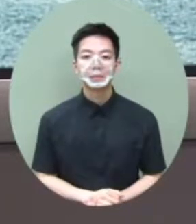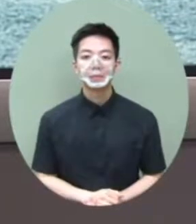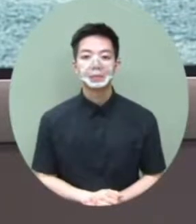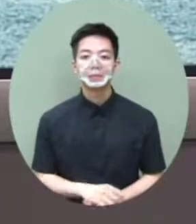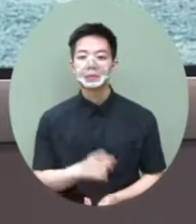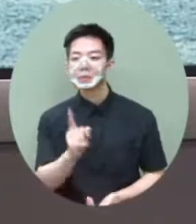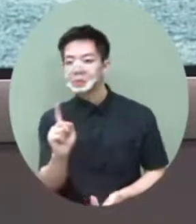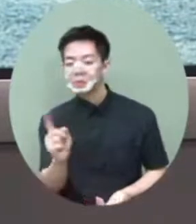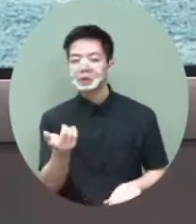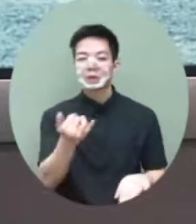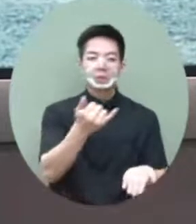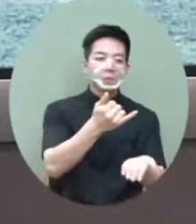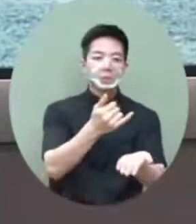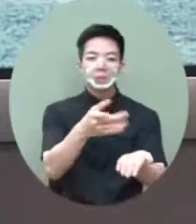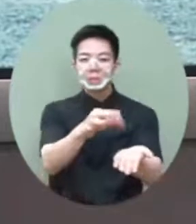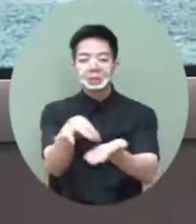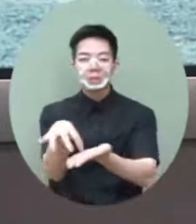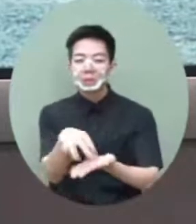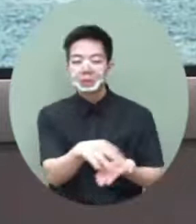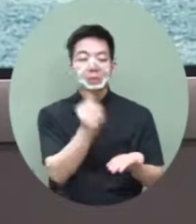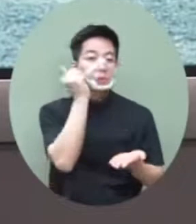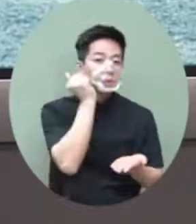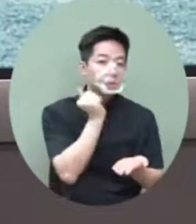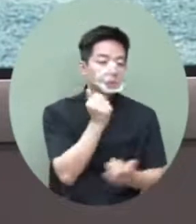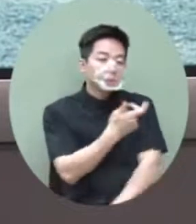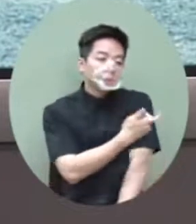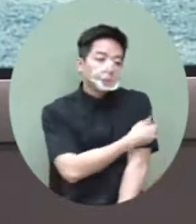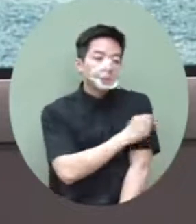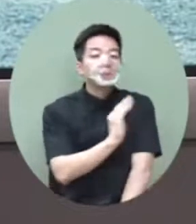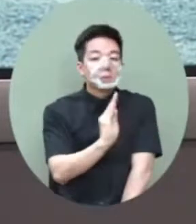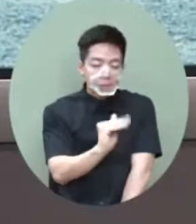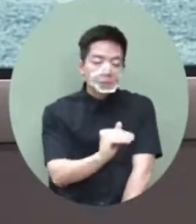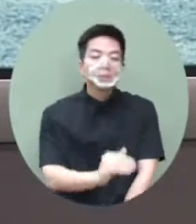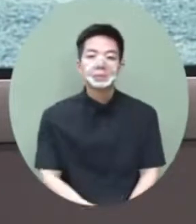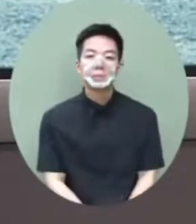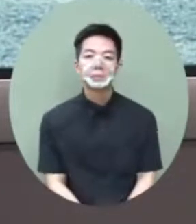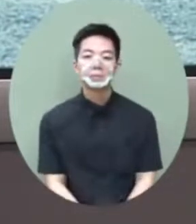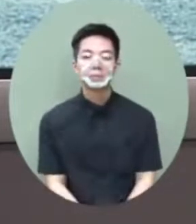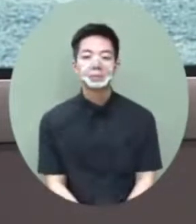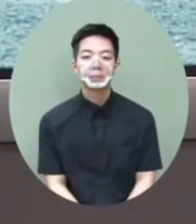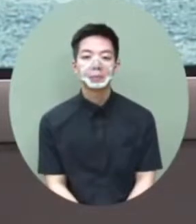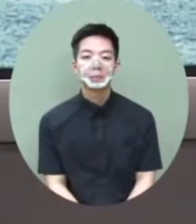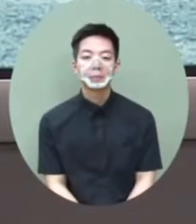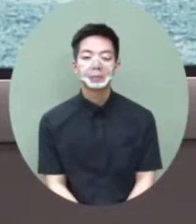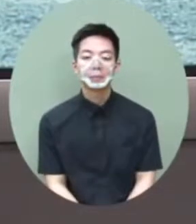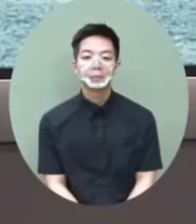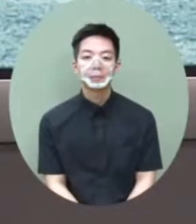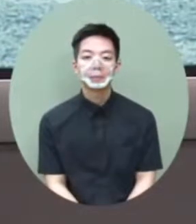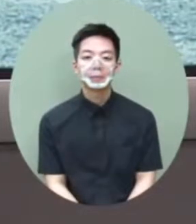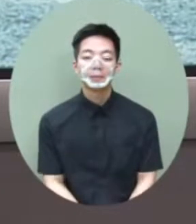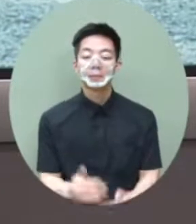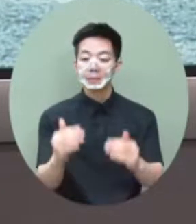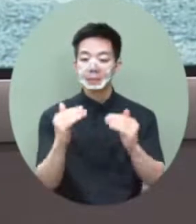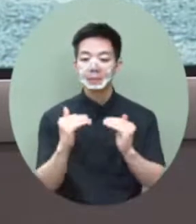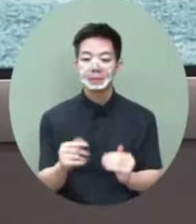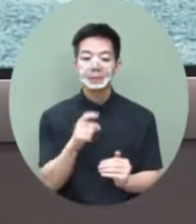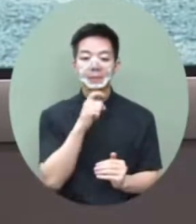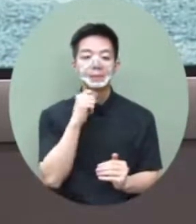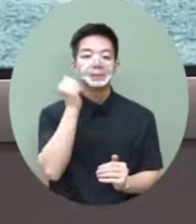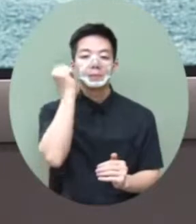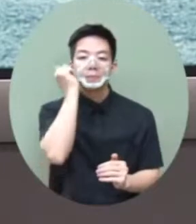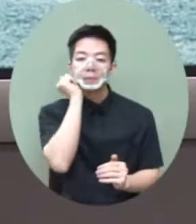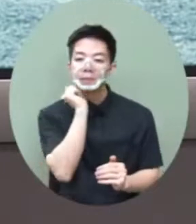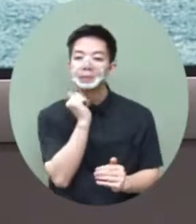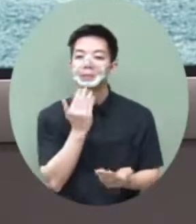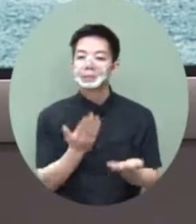other group of elderly is those community dwelling elderly individuals. So we have been